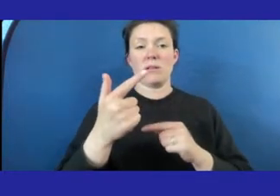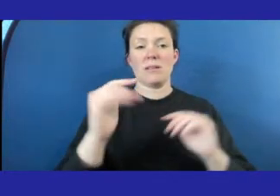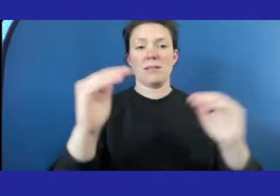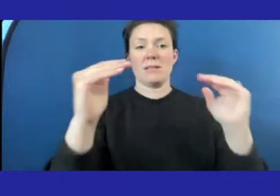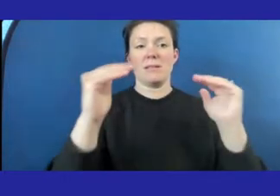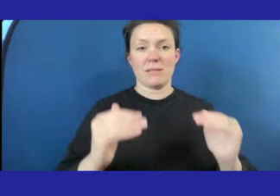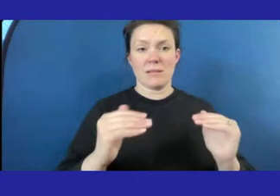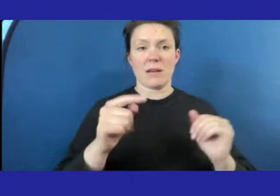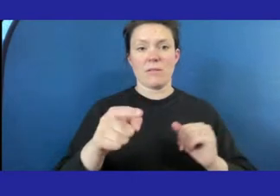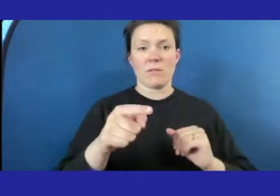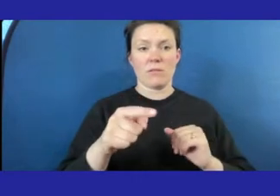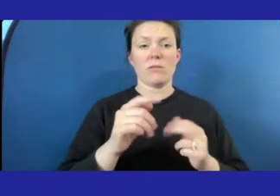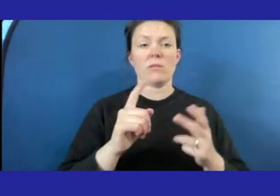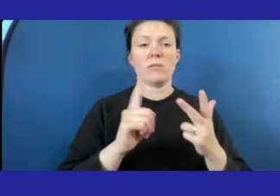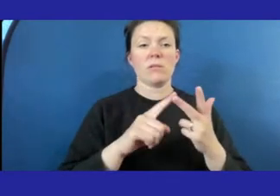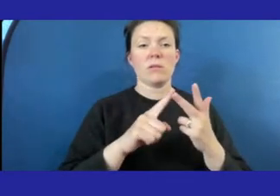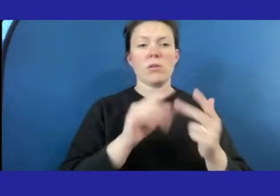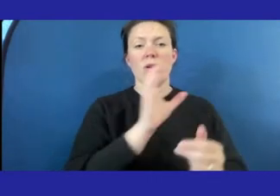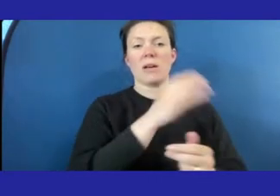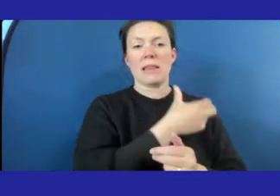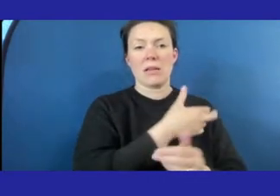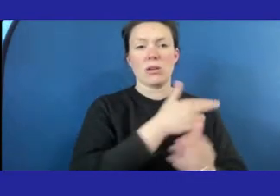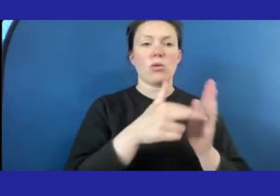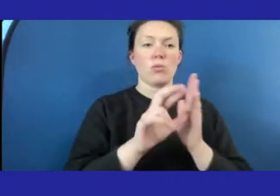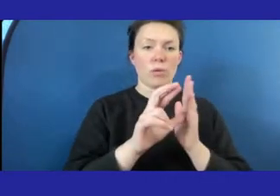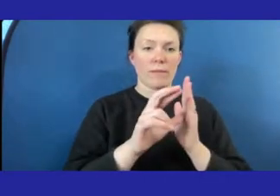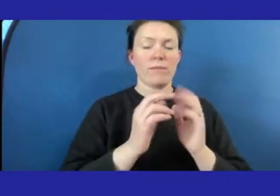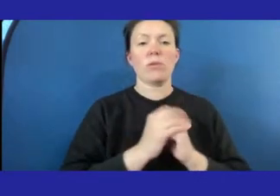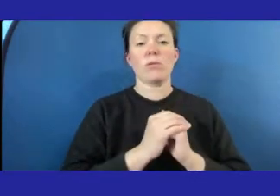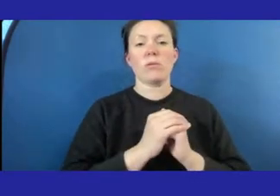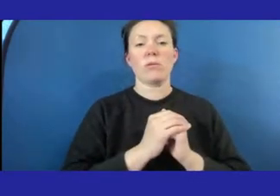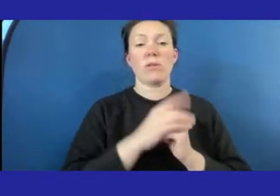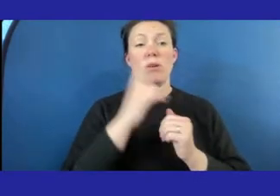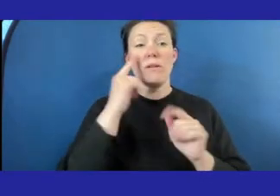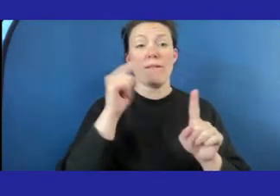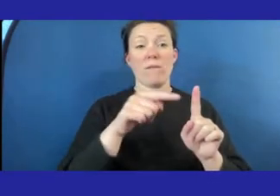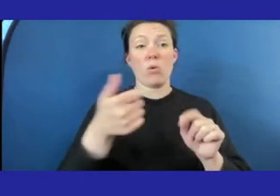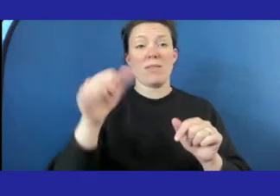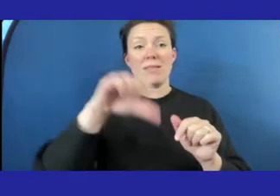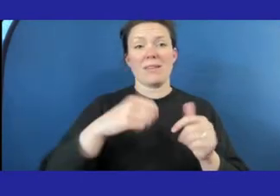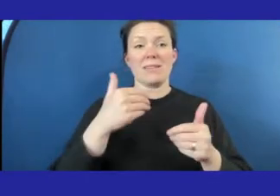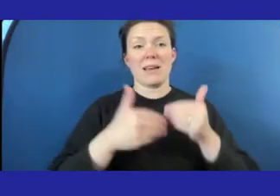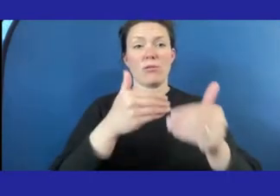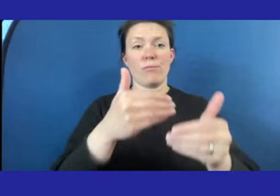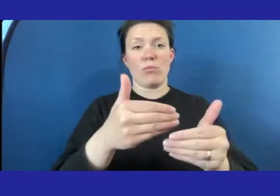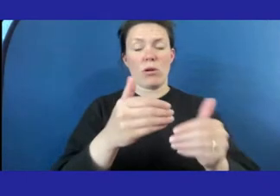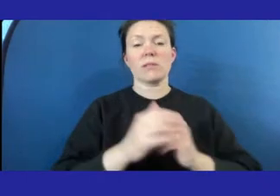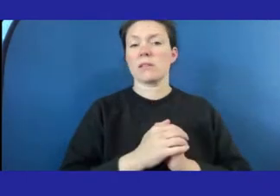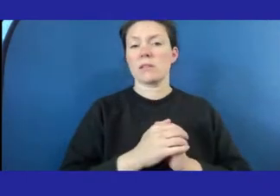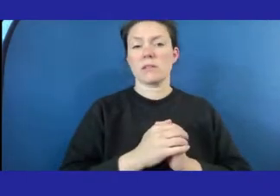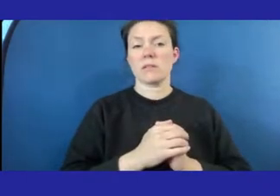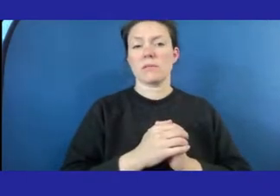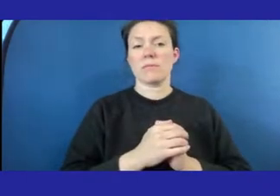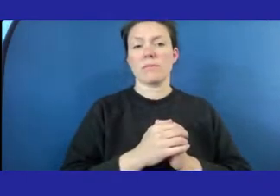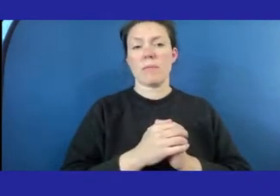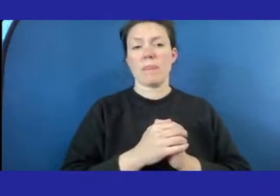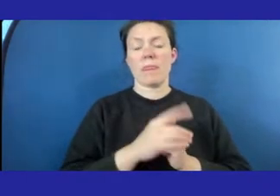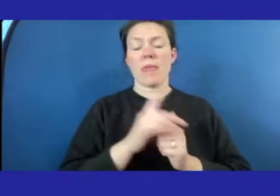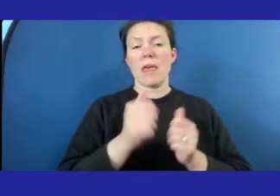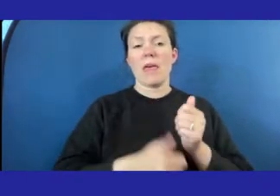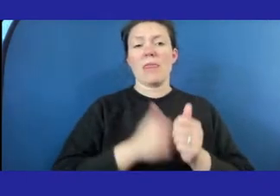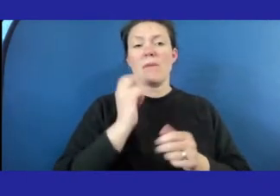the expertise in coding and clinical review for this denial process, addressing the most